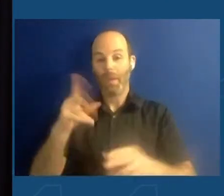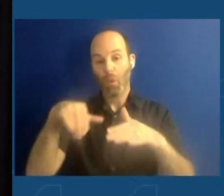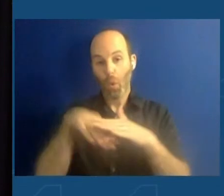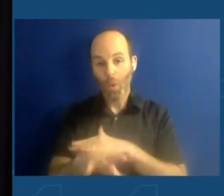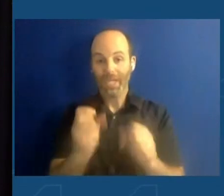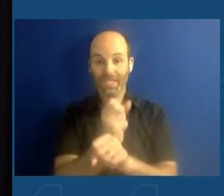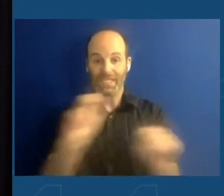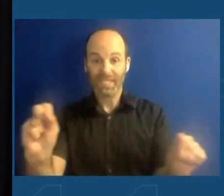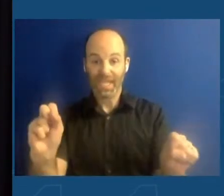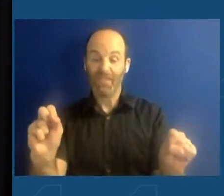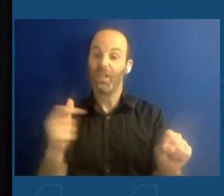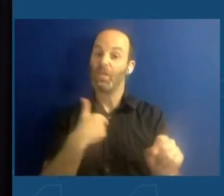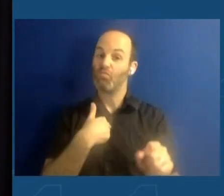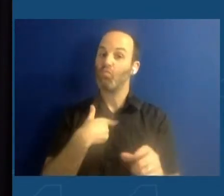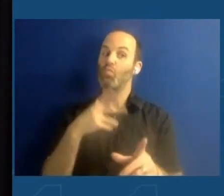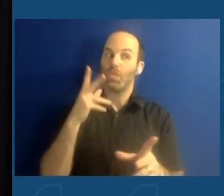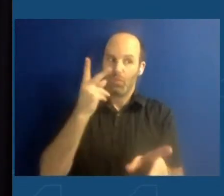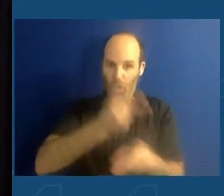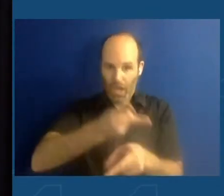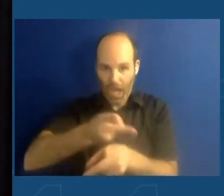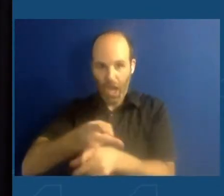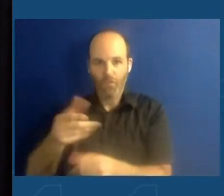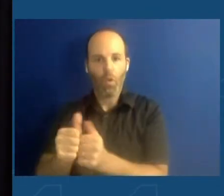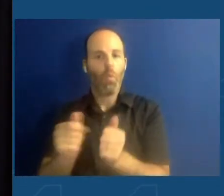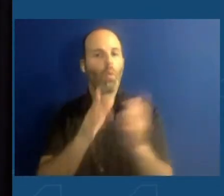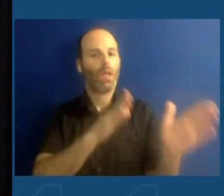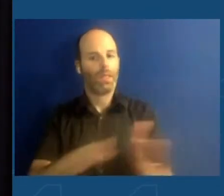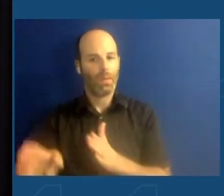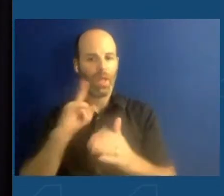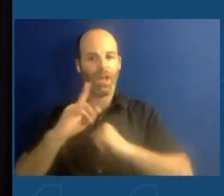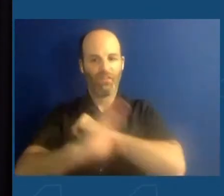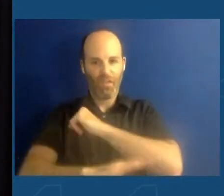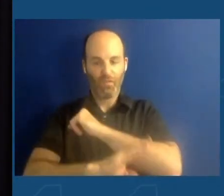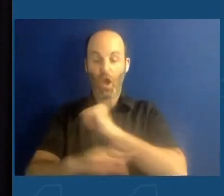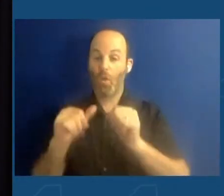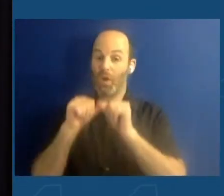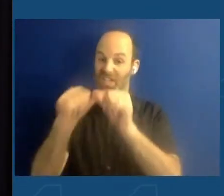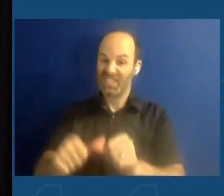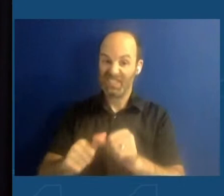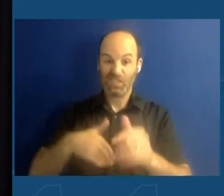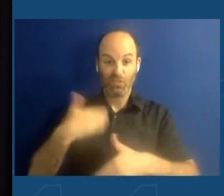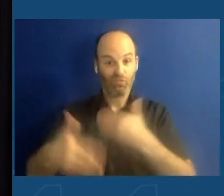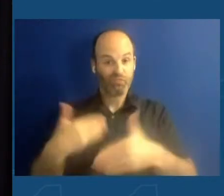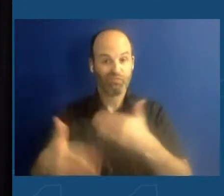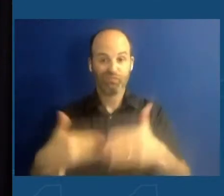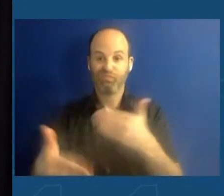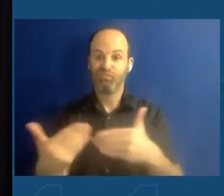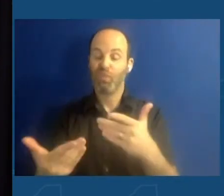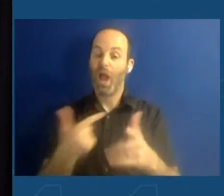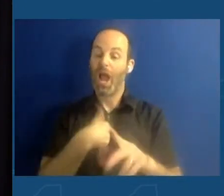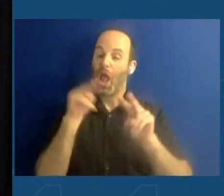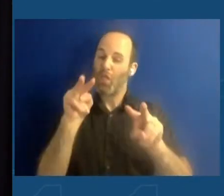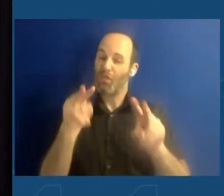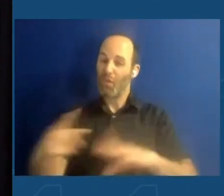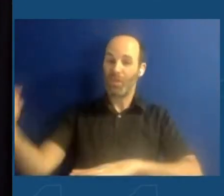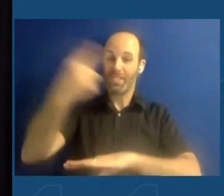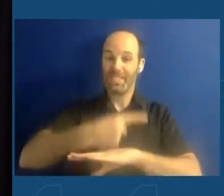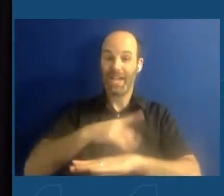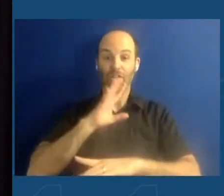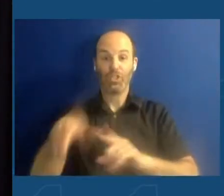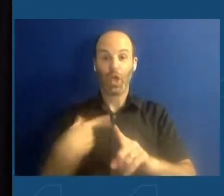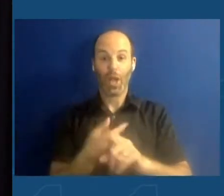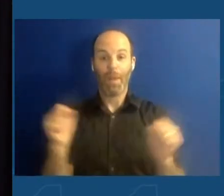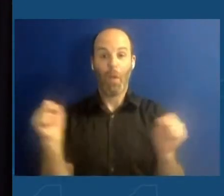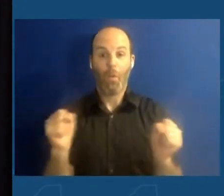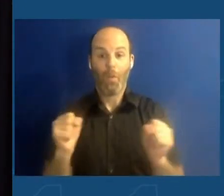with our fall action plan. We're continuing to roll this out, and look forward to the day when I'll be talking about our winter plan, because maybe we won't need a